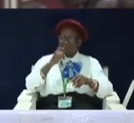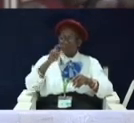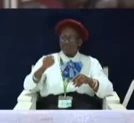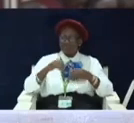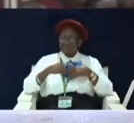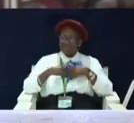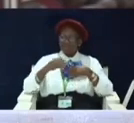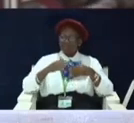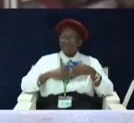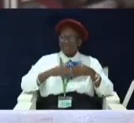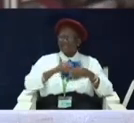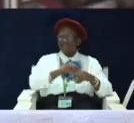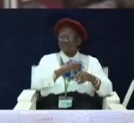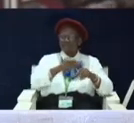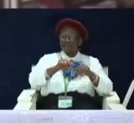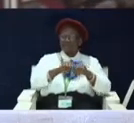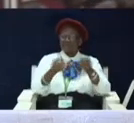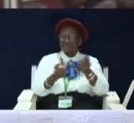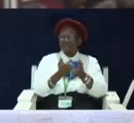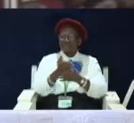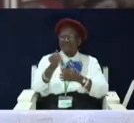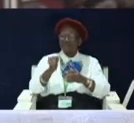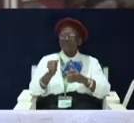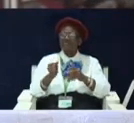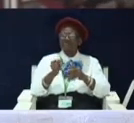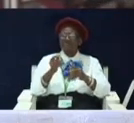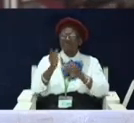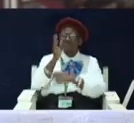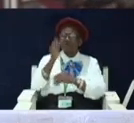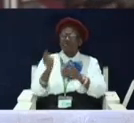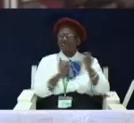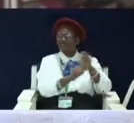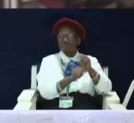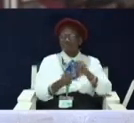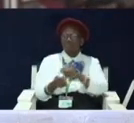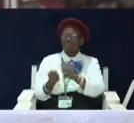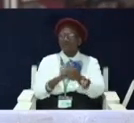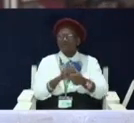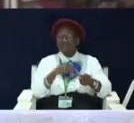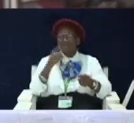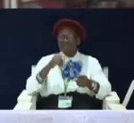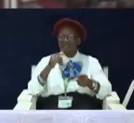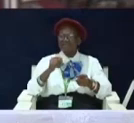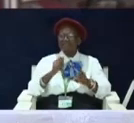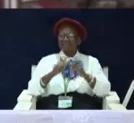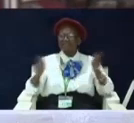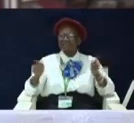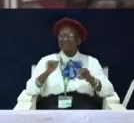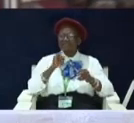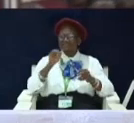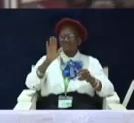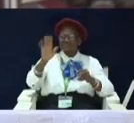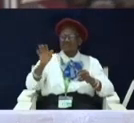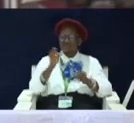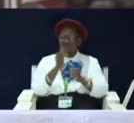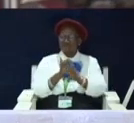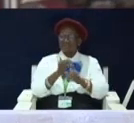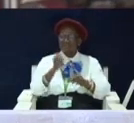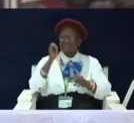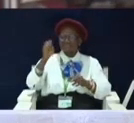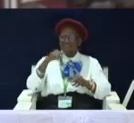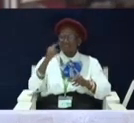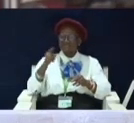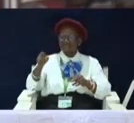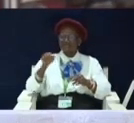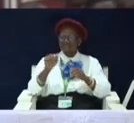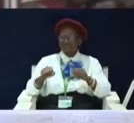breakthrough. The Lord turned and said, "How great is your faith?" He said, "You can have what you